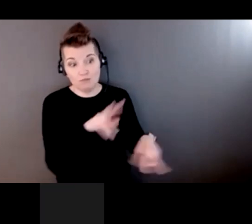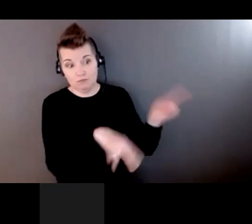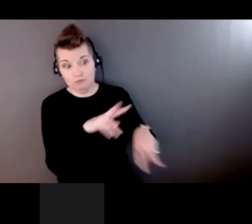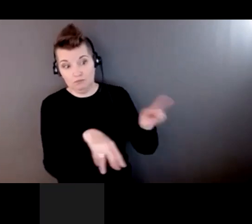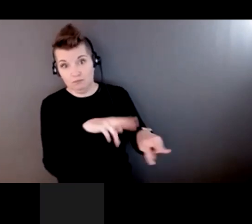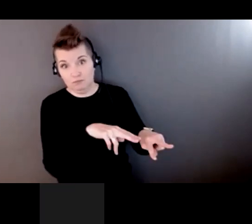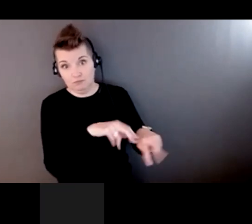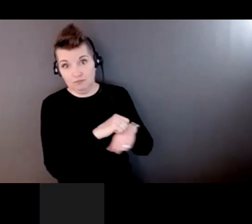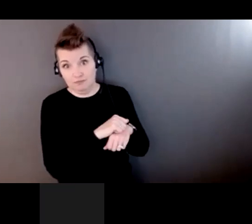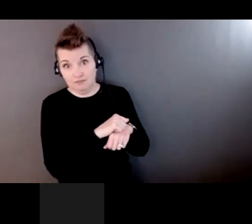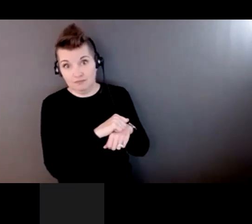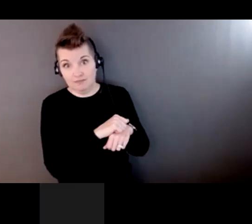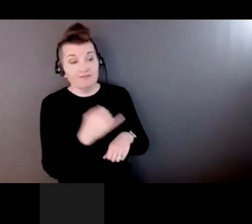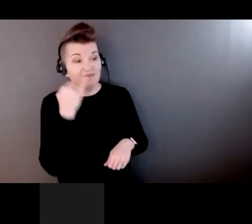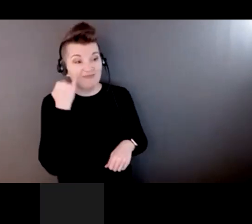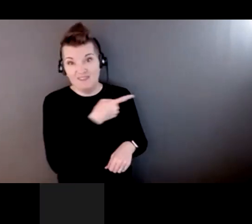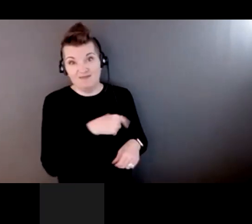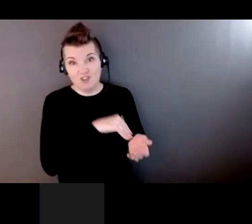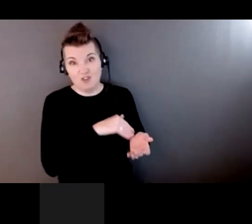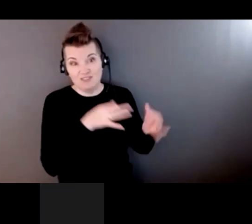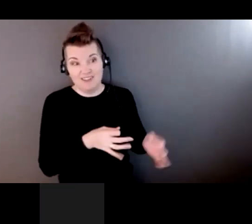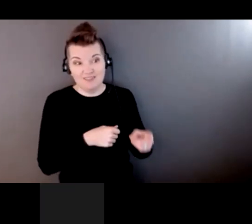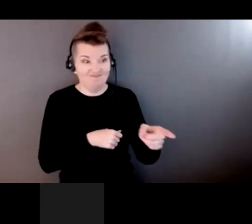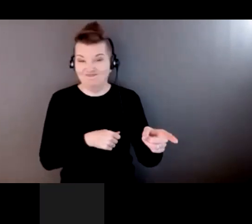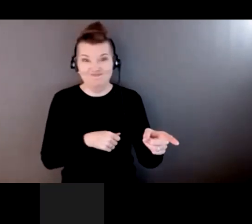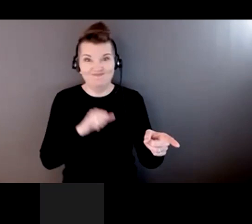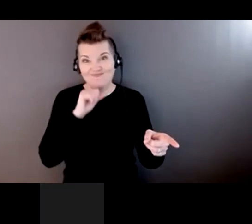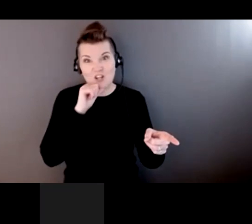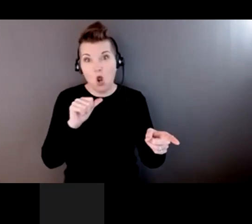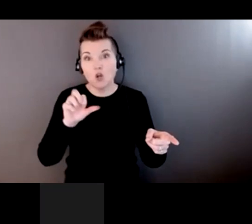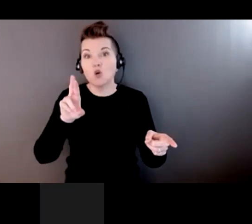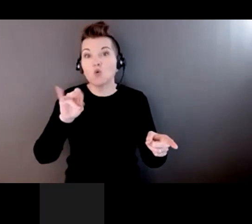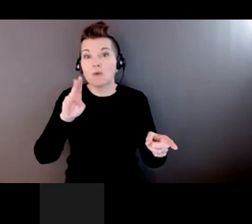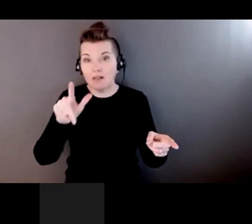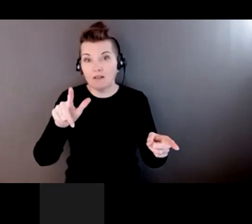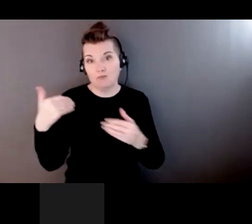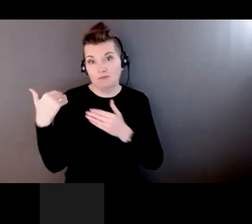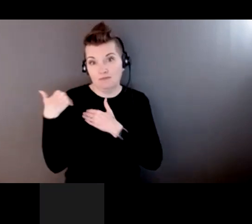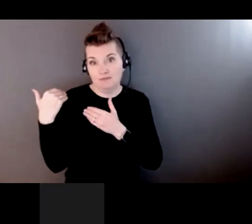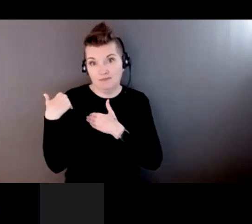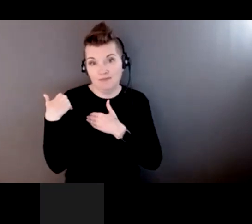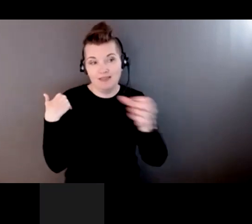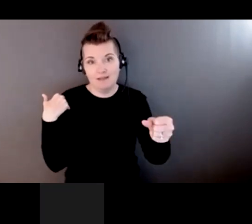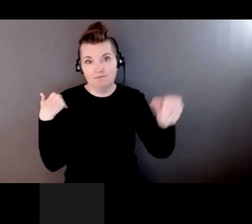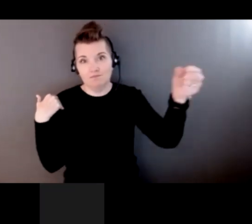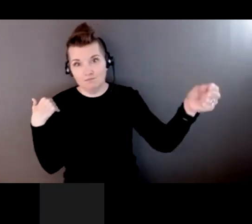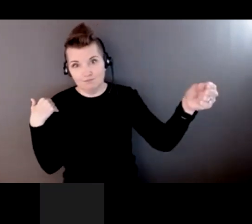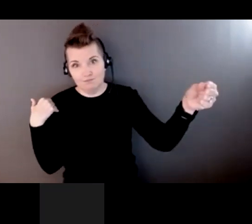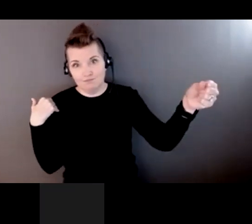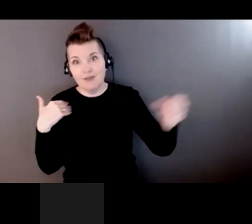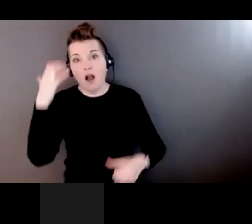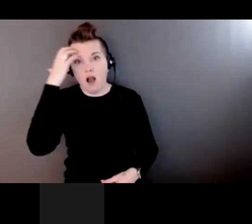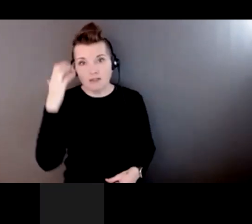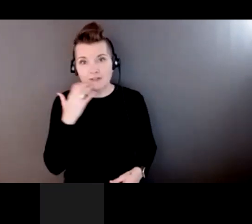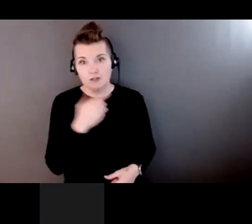responsible, they are then sent off to a hospital, a secure hospital, but a hospital. And it's the hospital's job